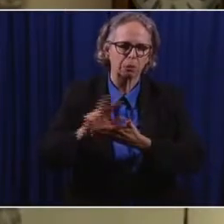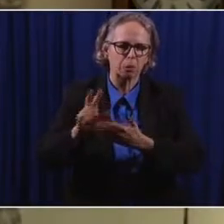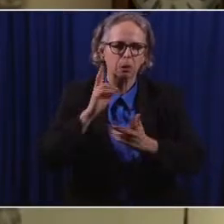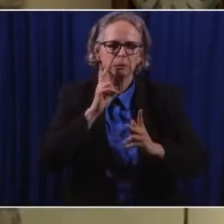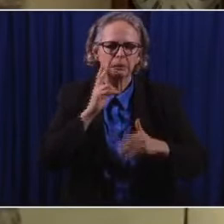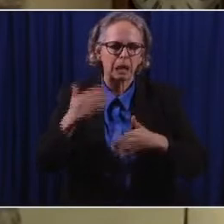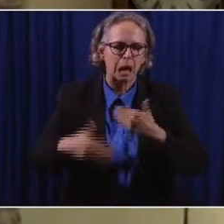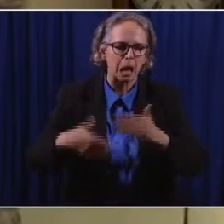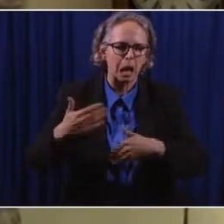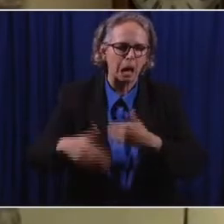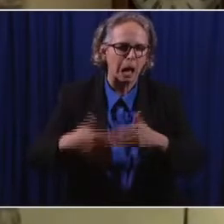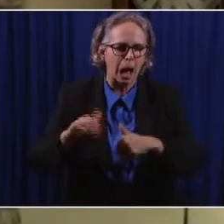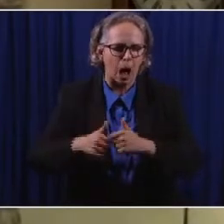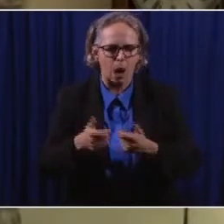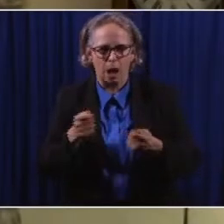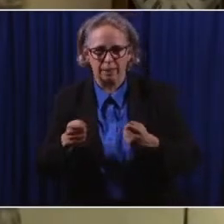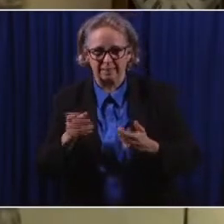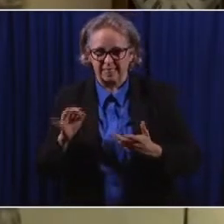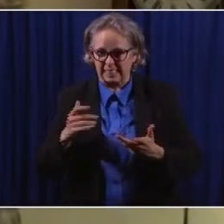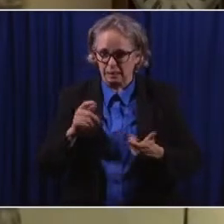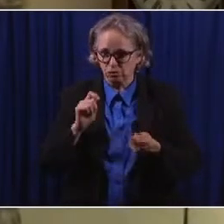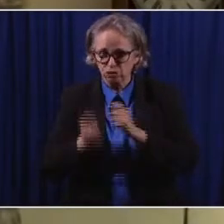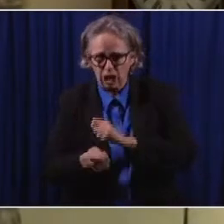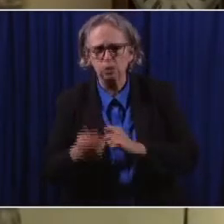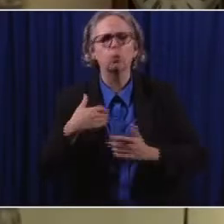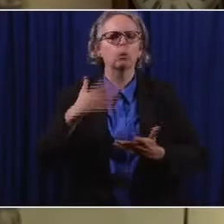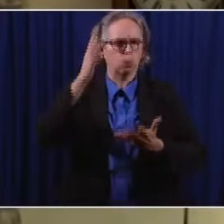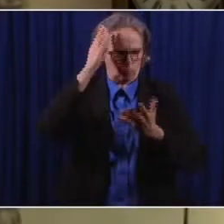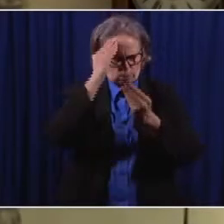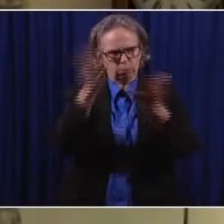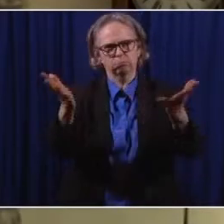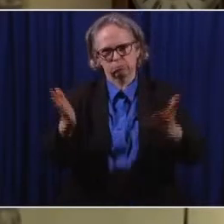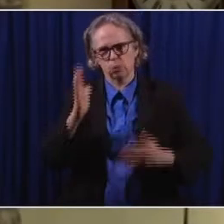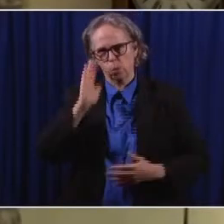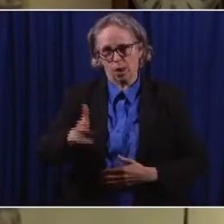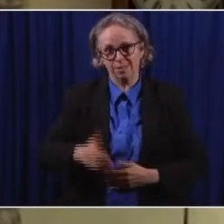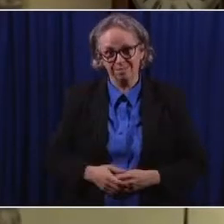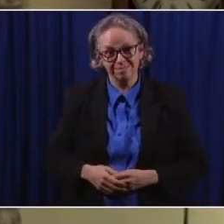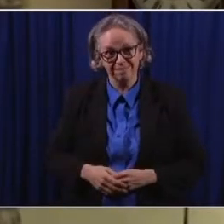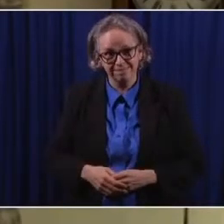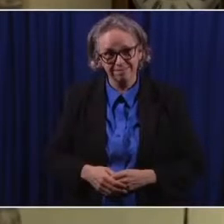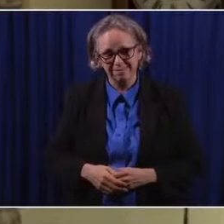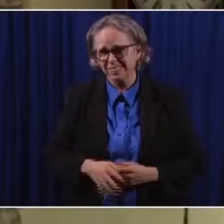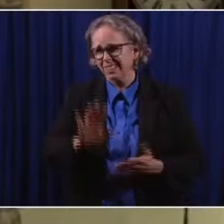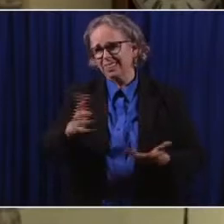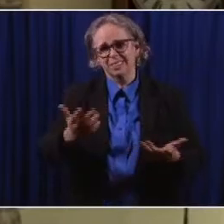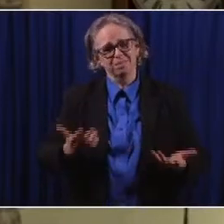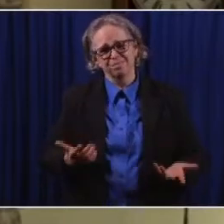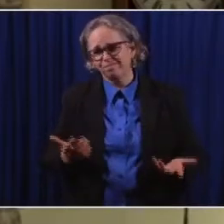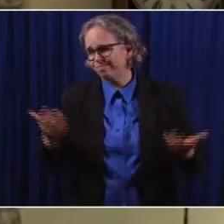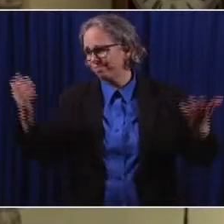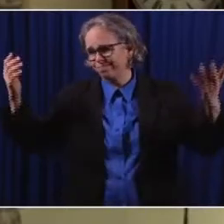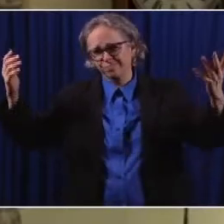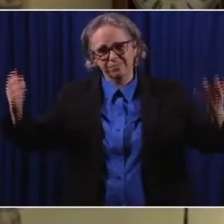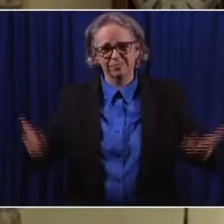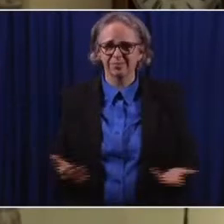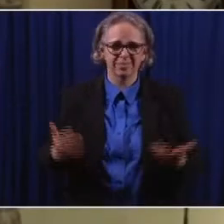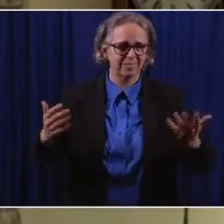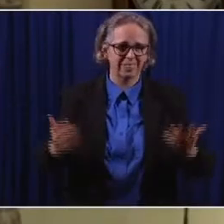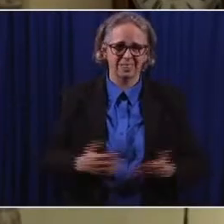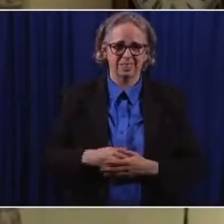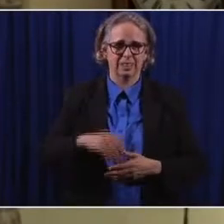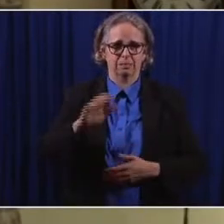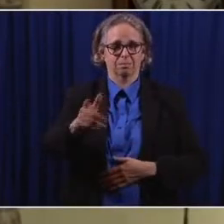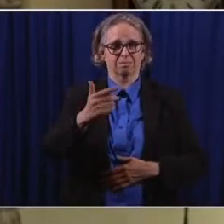it further, we will certainly do that. But, again, our goal throughout this has been to put out a lot of